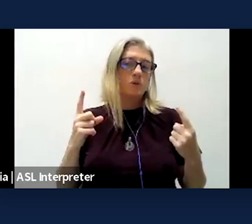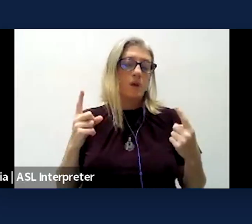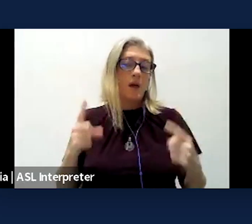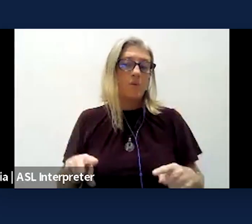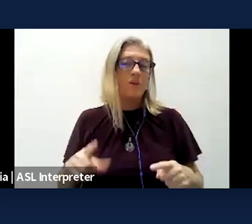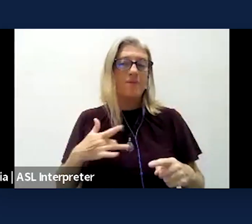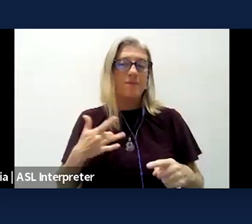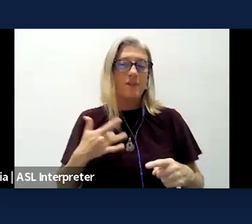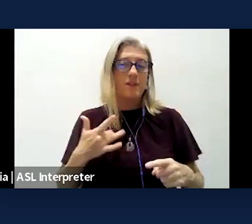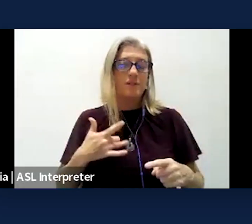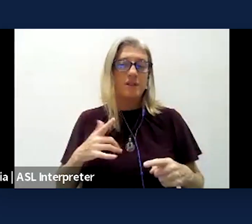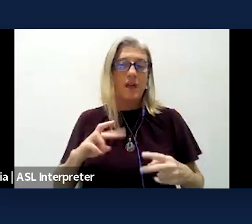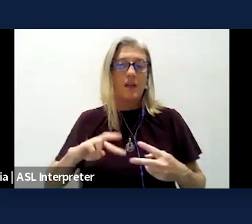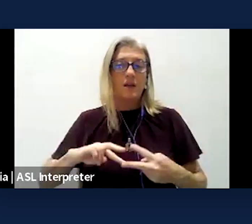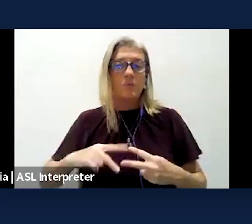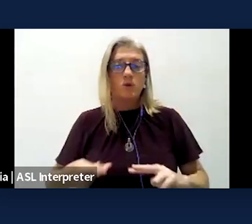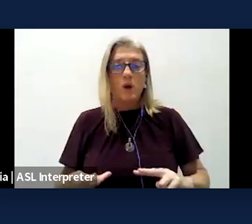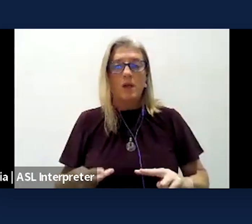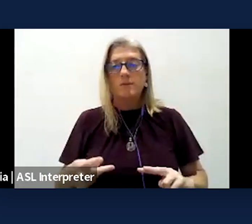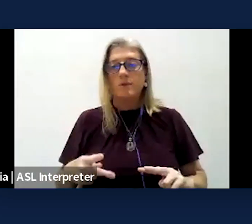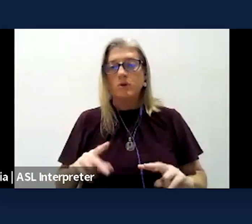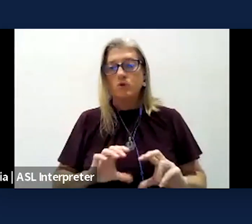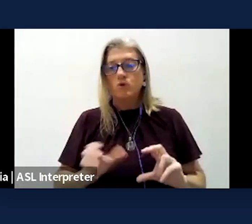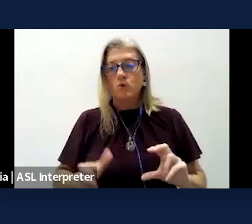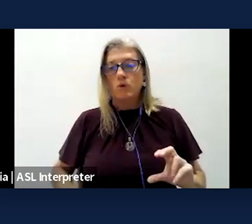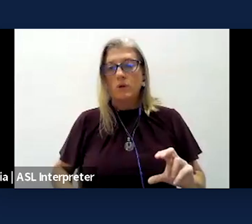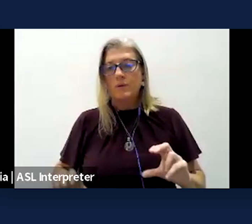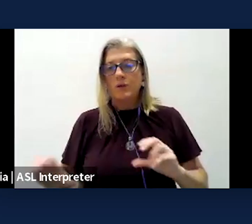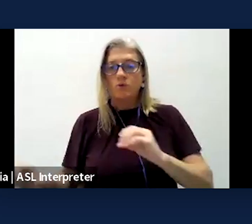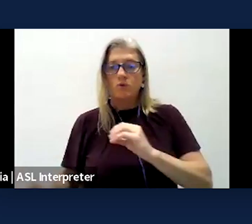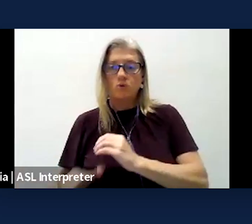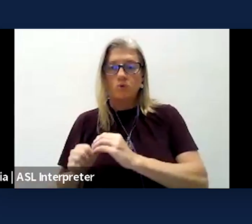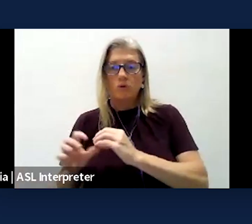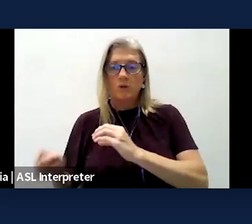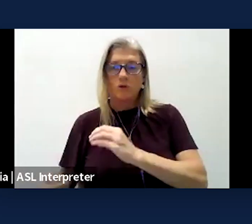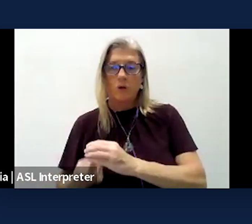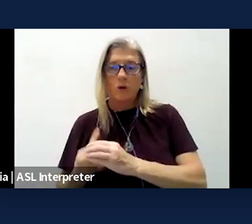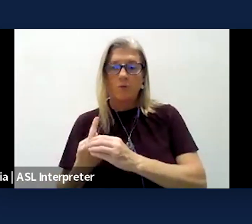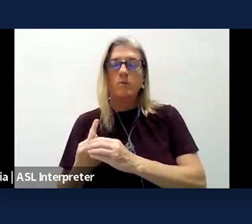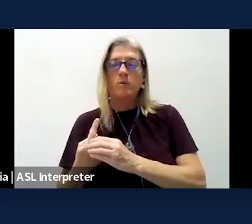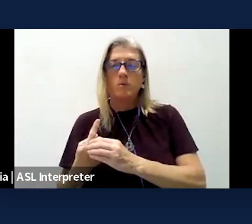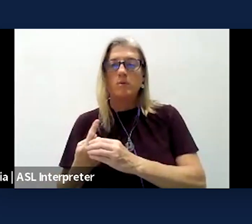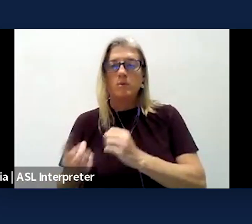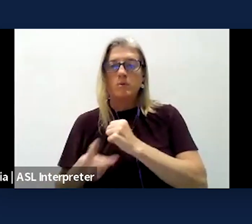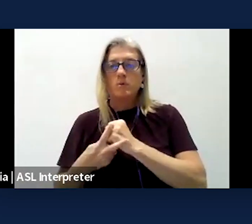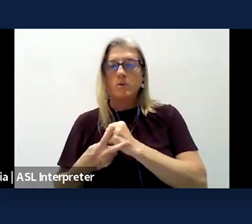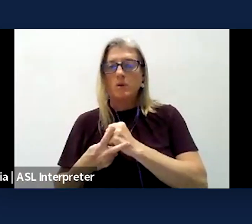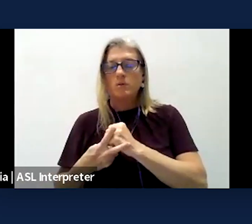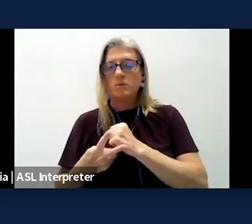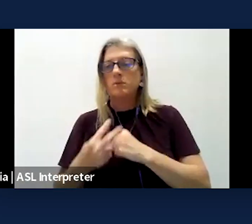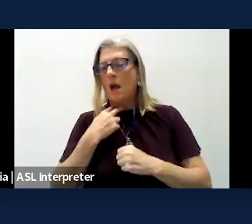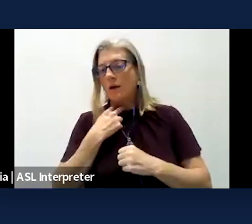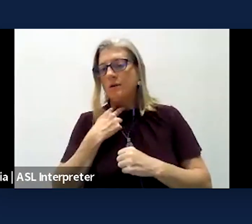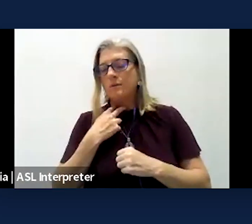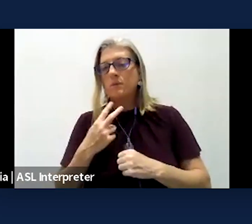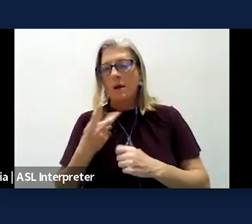feels like at my transverse colon, I'm getting stool built up there. And what I've been doing is just trying to massage my